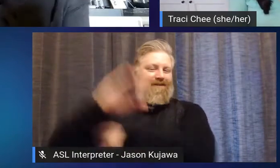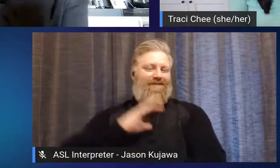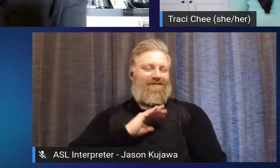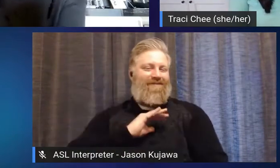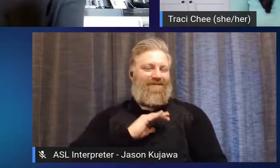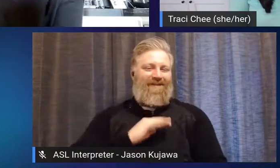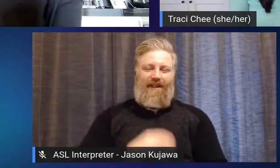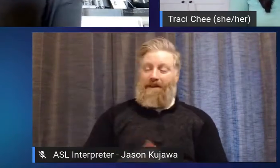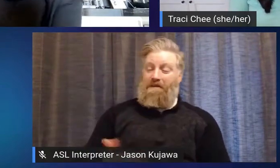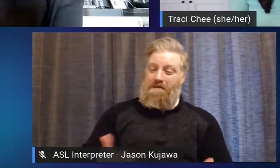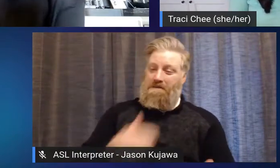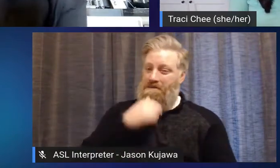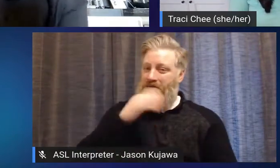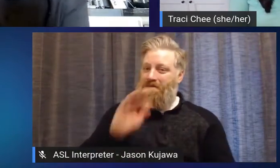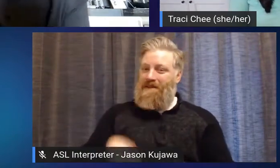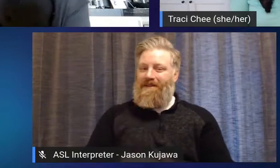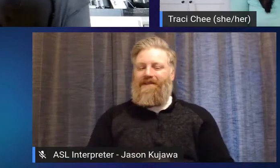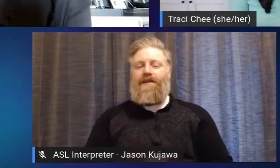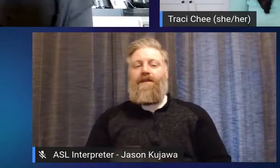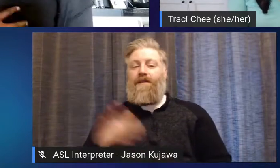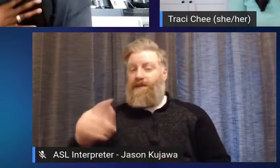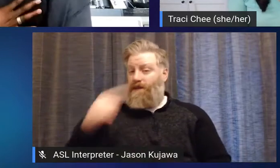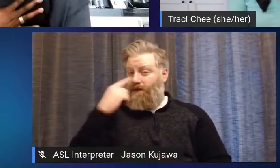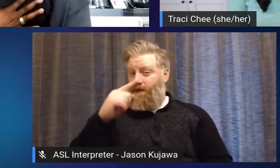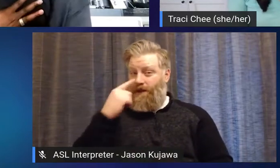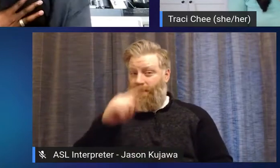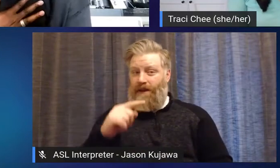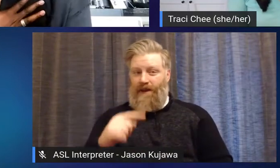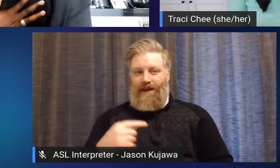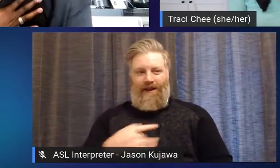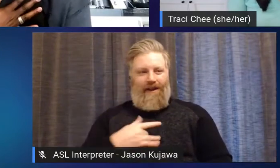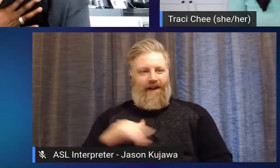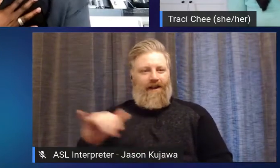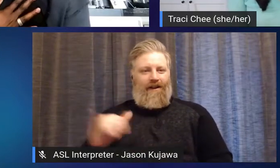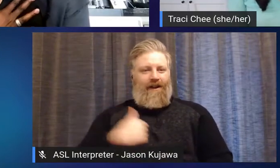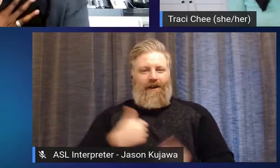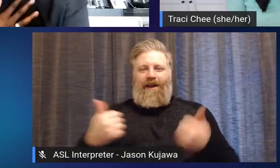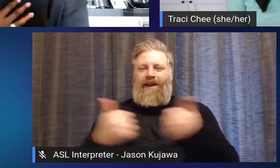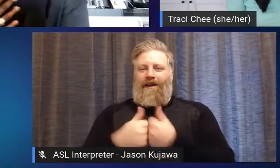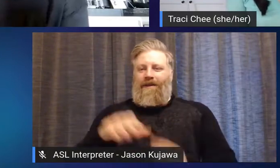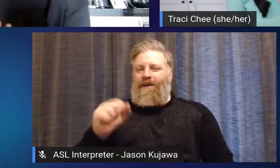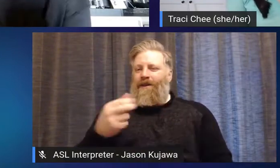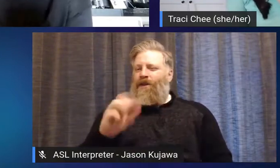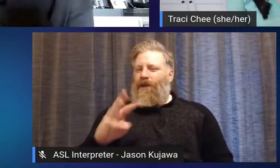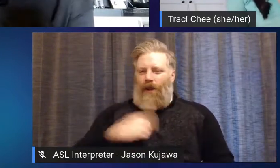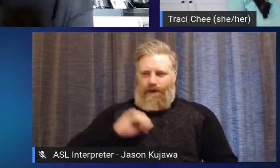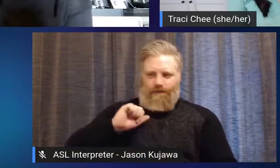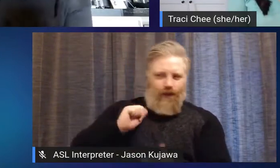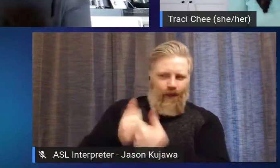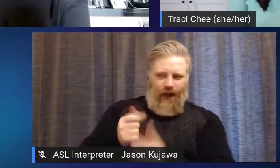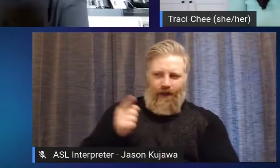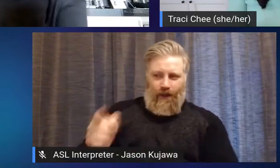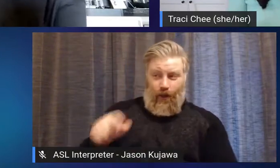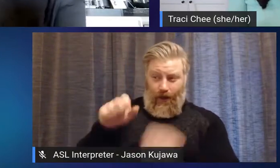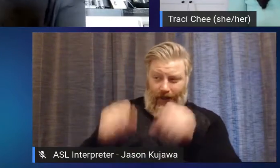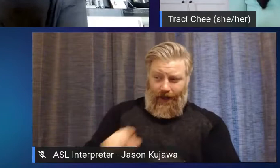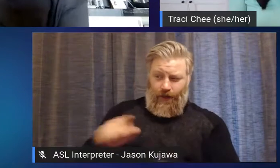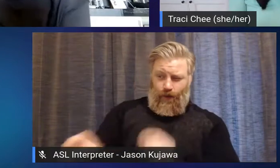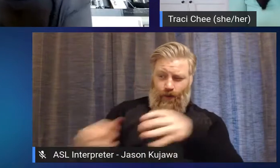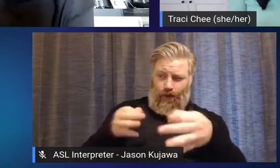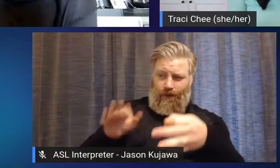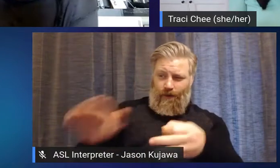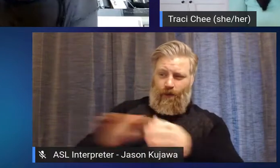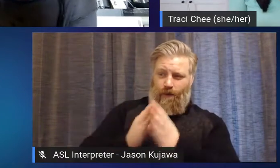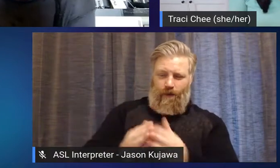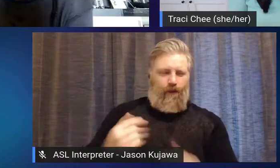bad deal. Now, can you describe? I feel like I'm a game show. I'm challenging you all, right? Can you describe your book, We Are